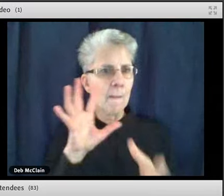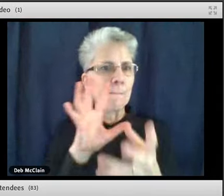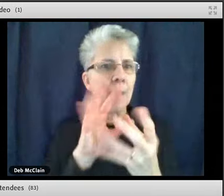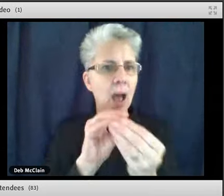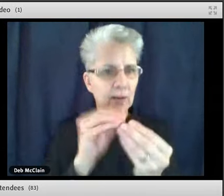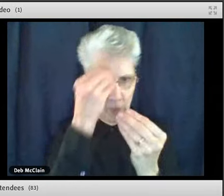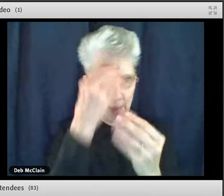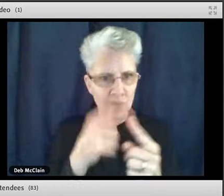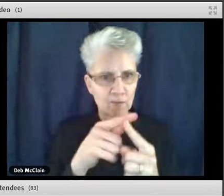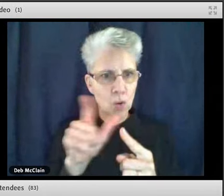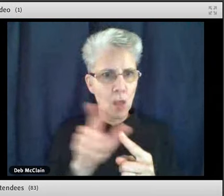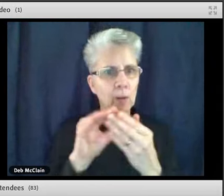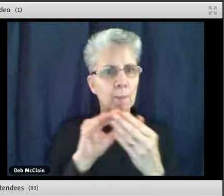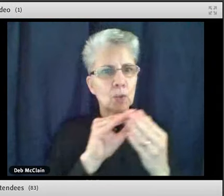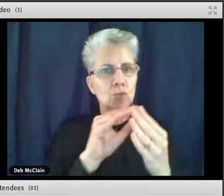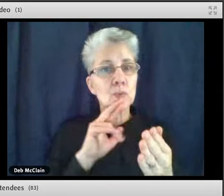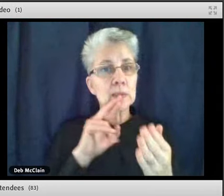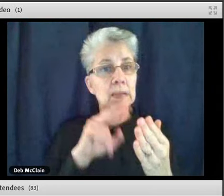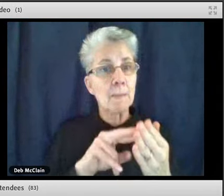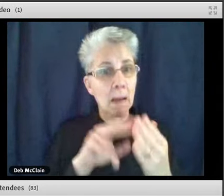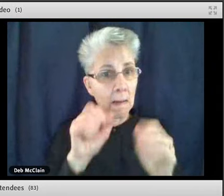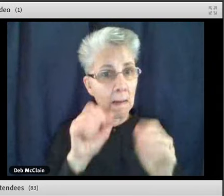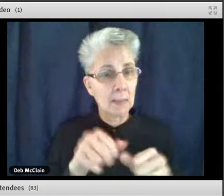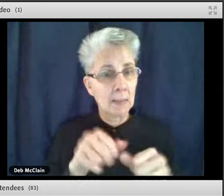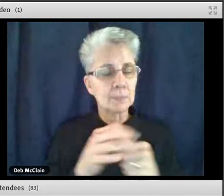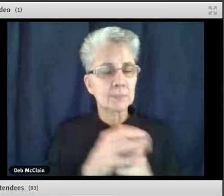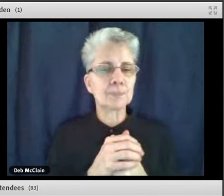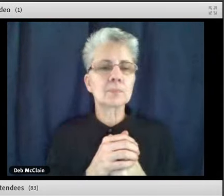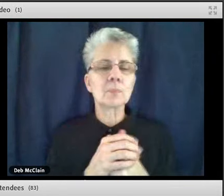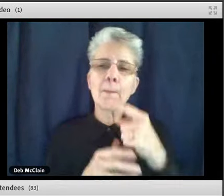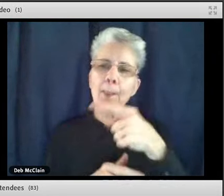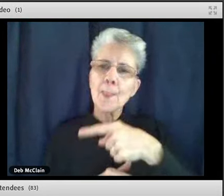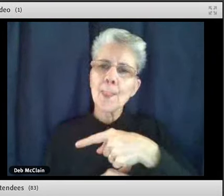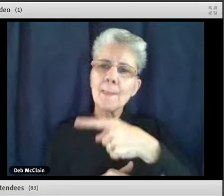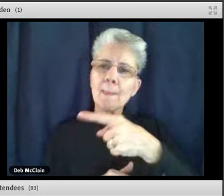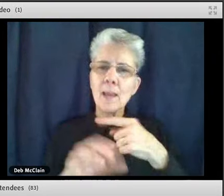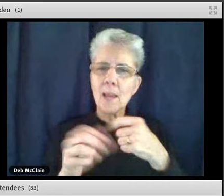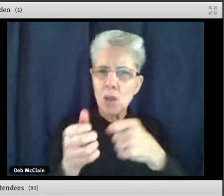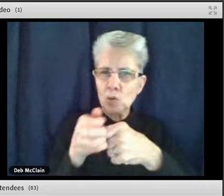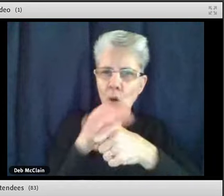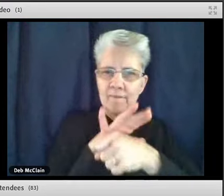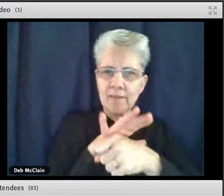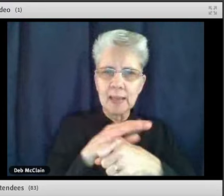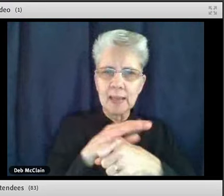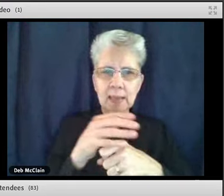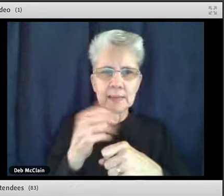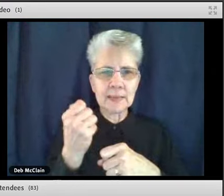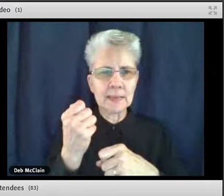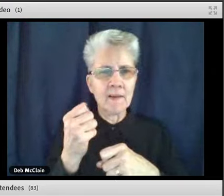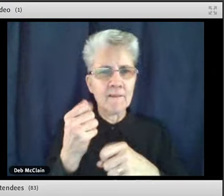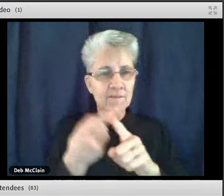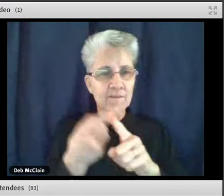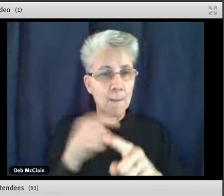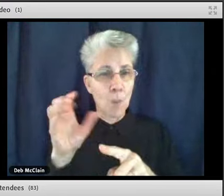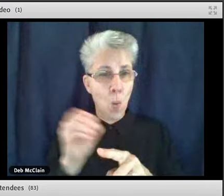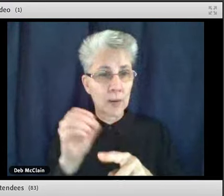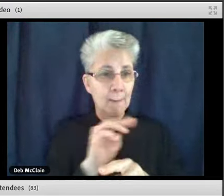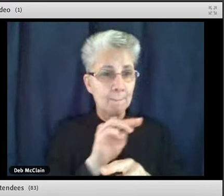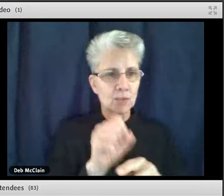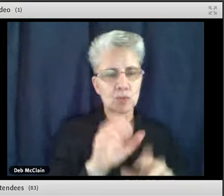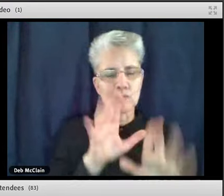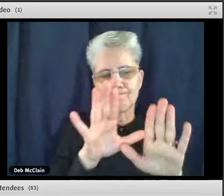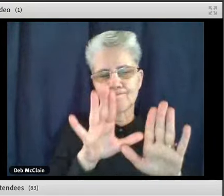Couple more articles. There's some questions you can ask about whether to stay open or closed. And then I started following which Florida libraries